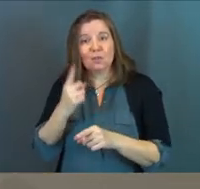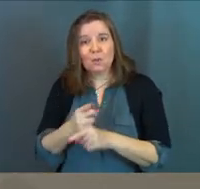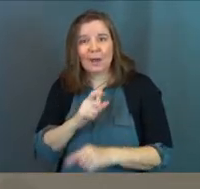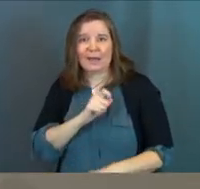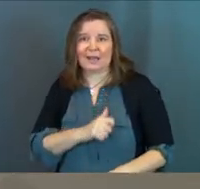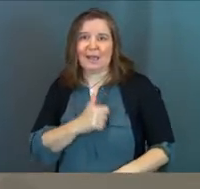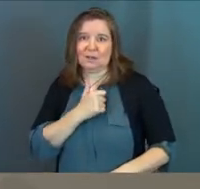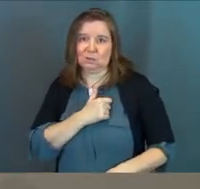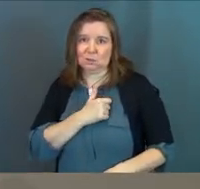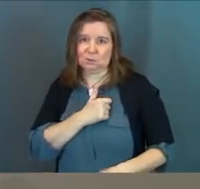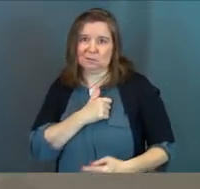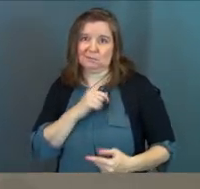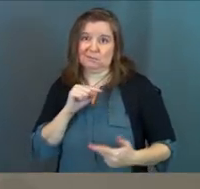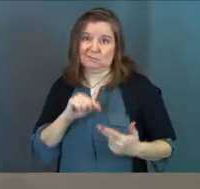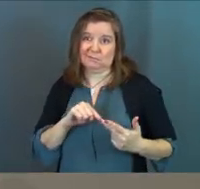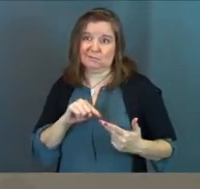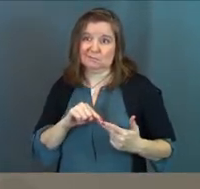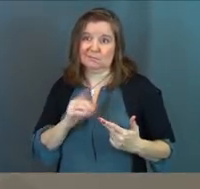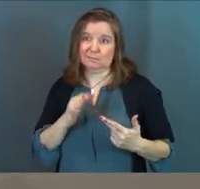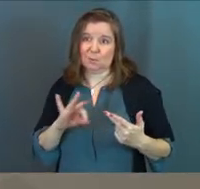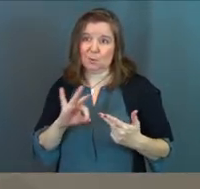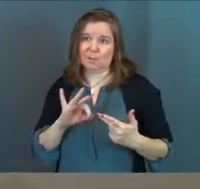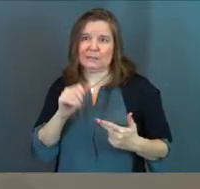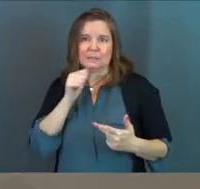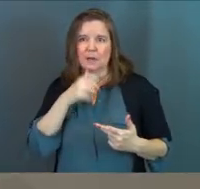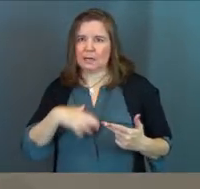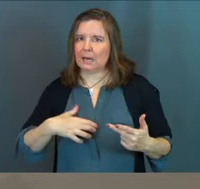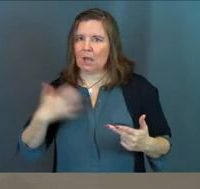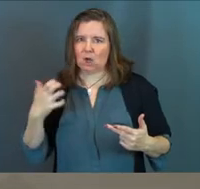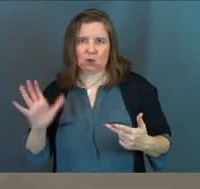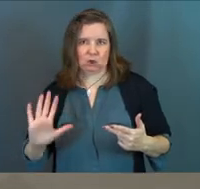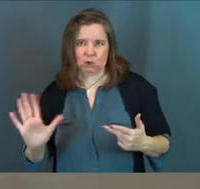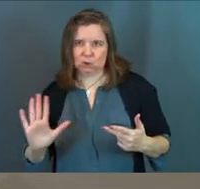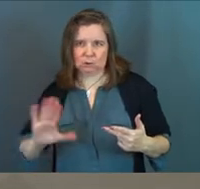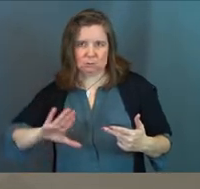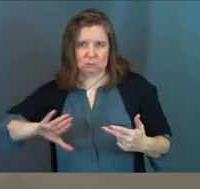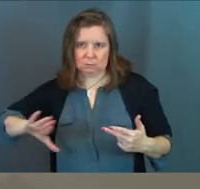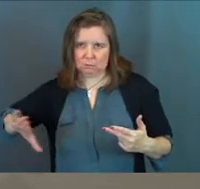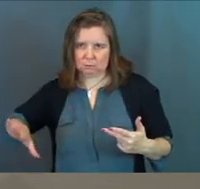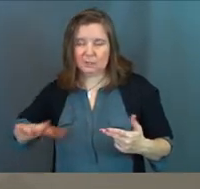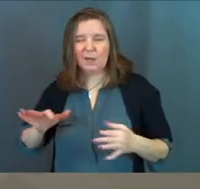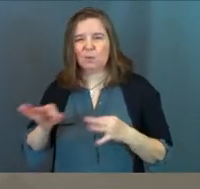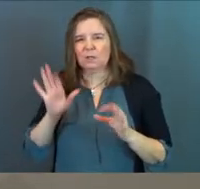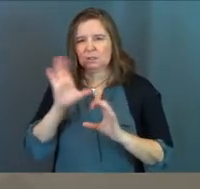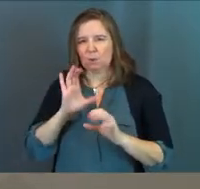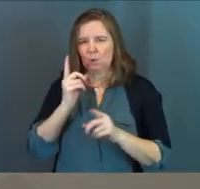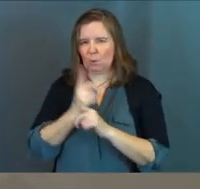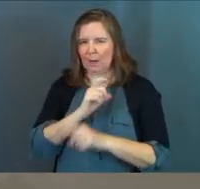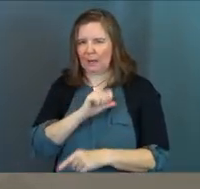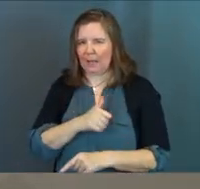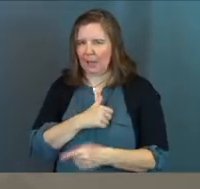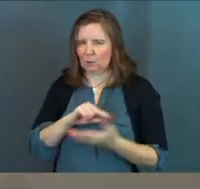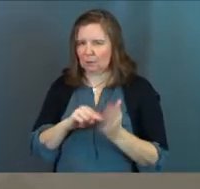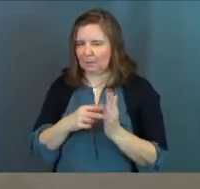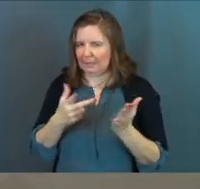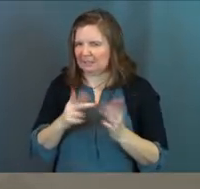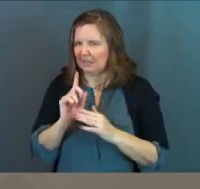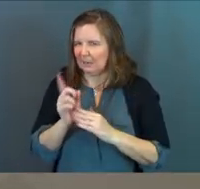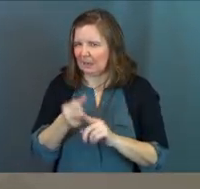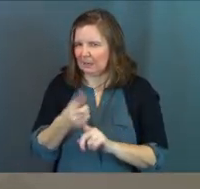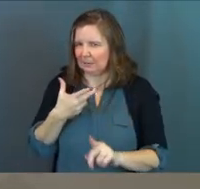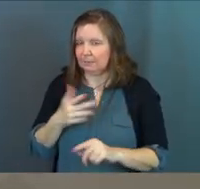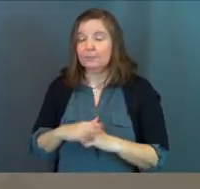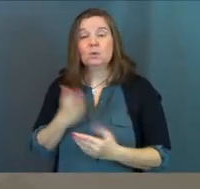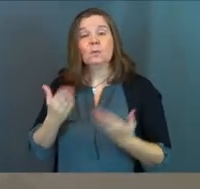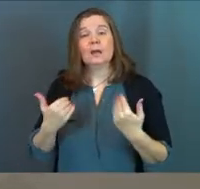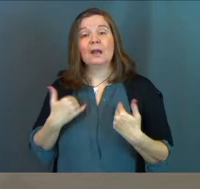right attitude only, not in anger, right? We're going to explore right attitude here in just a minute.